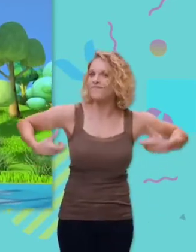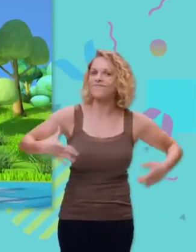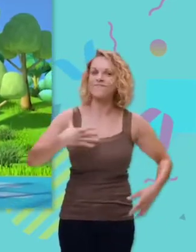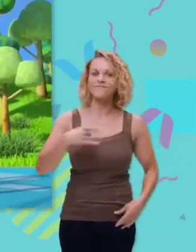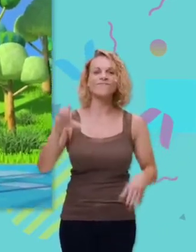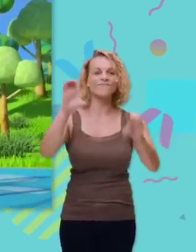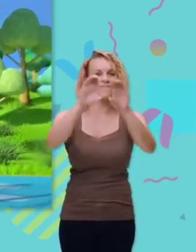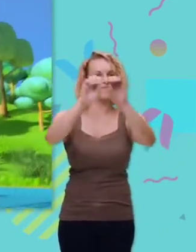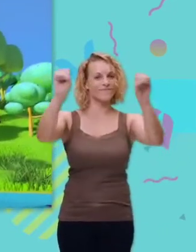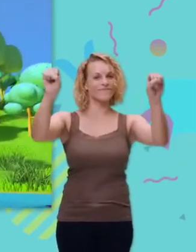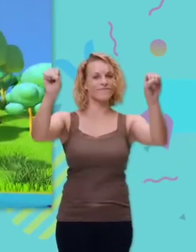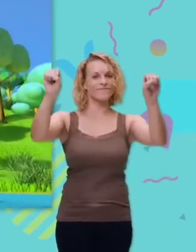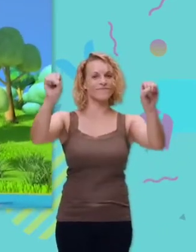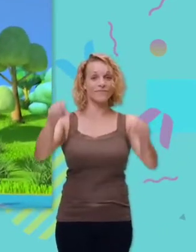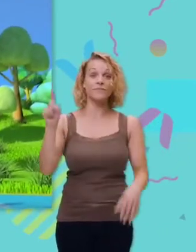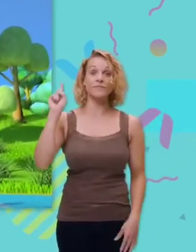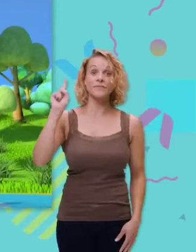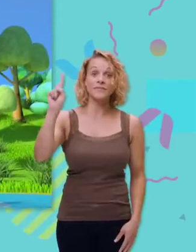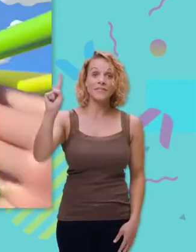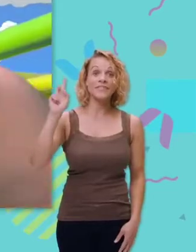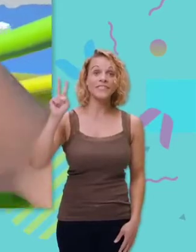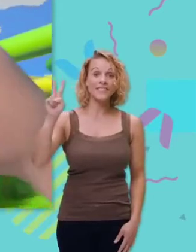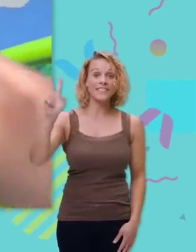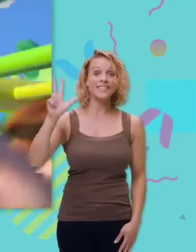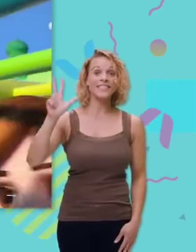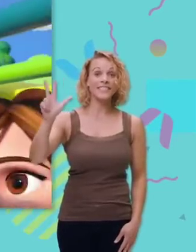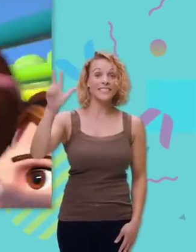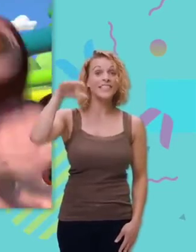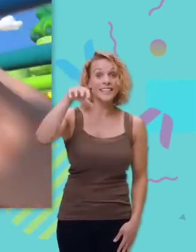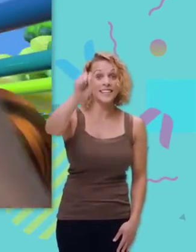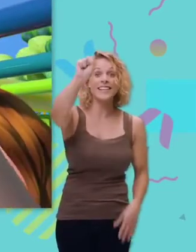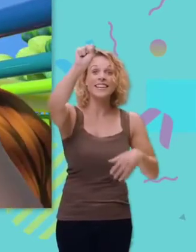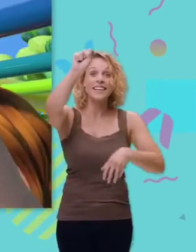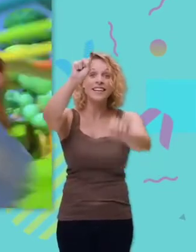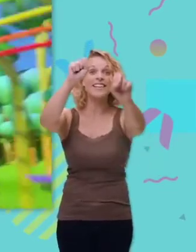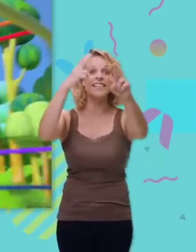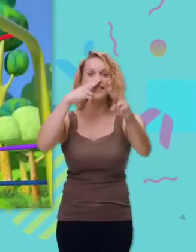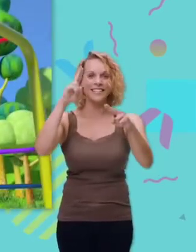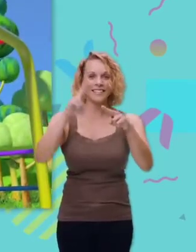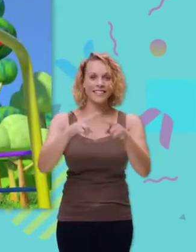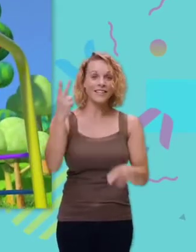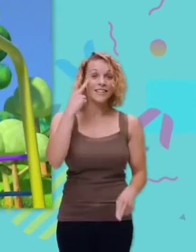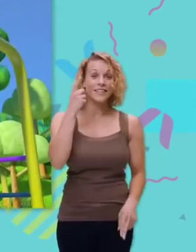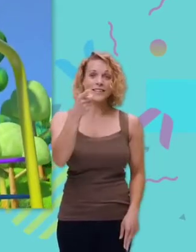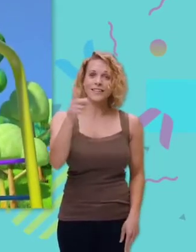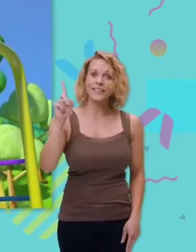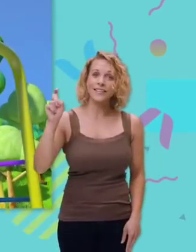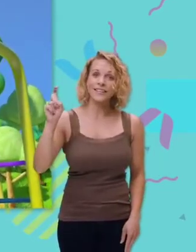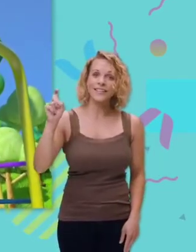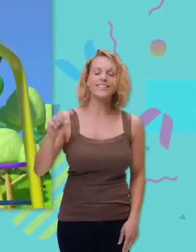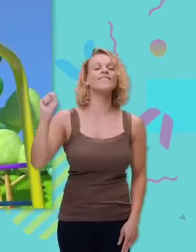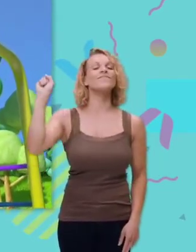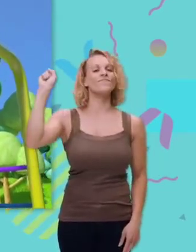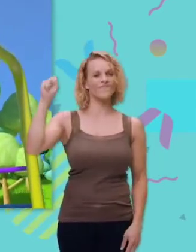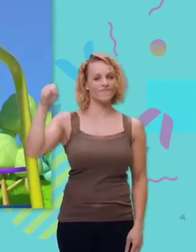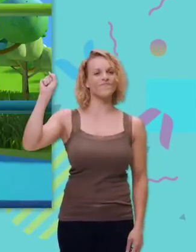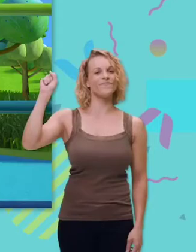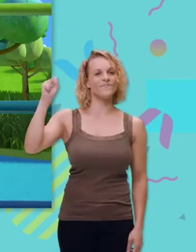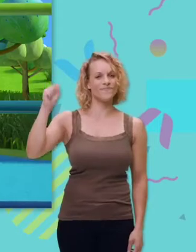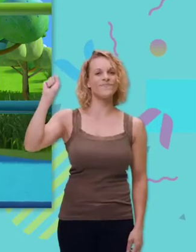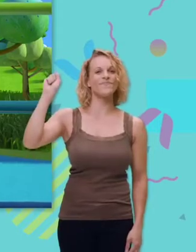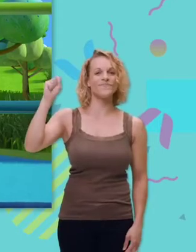See, monkey likes the bars. 1, 2, 3, climbing's fun, you